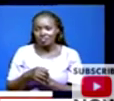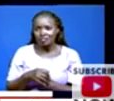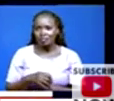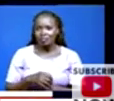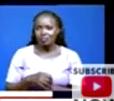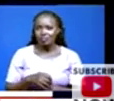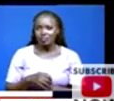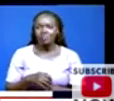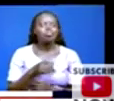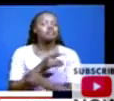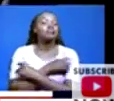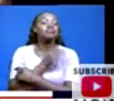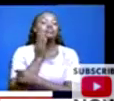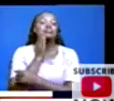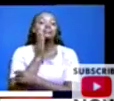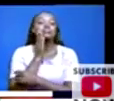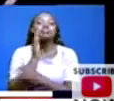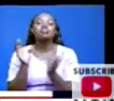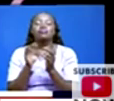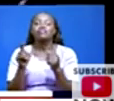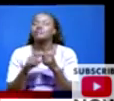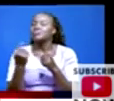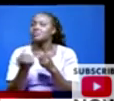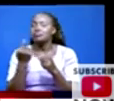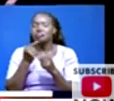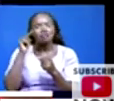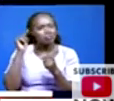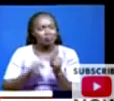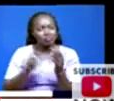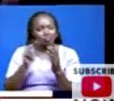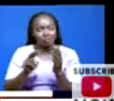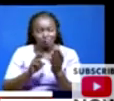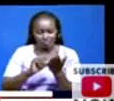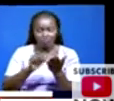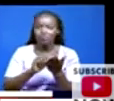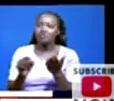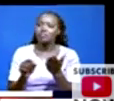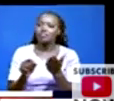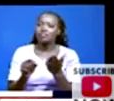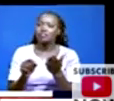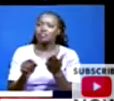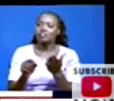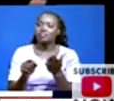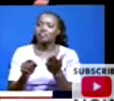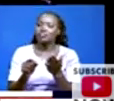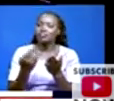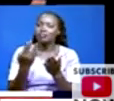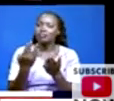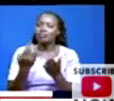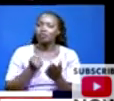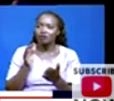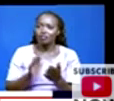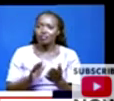My dear mom only made it to sixth grade. She can barely read and write. She has four daughters